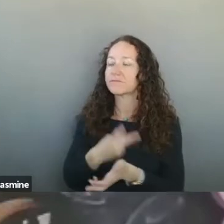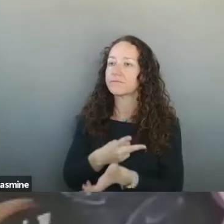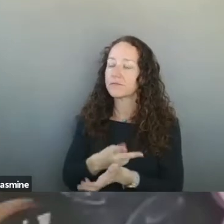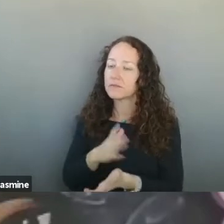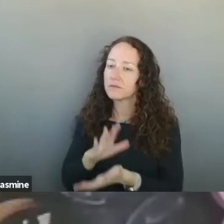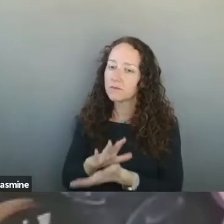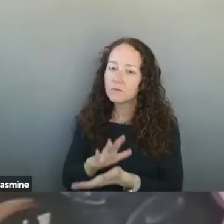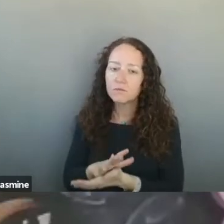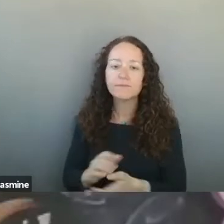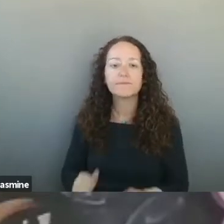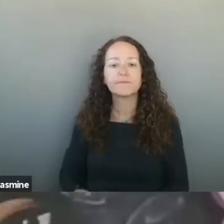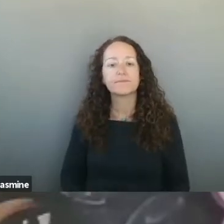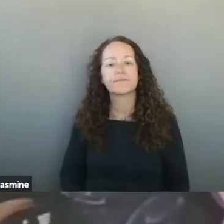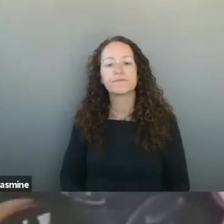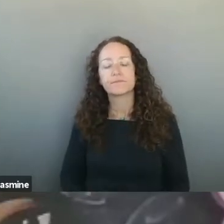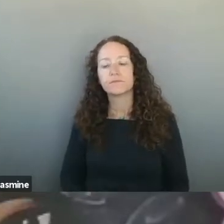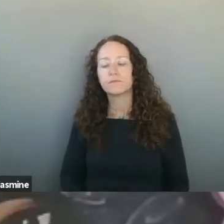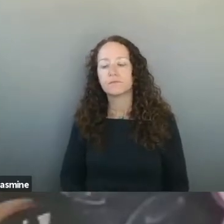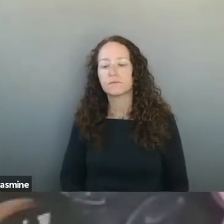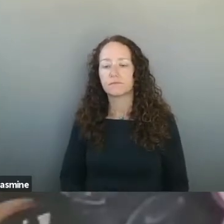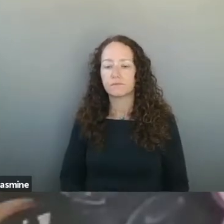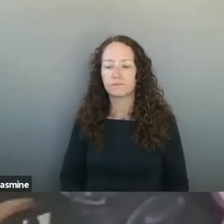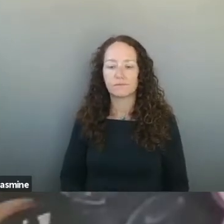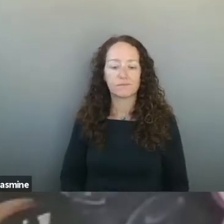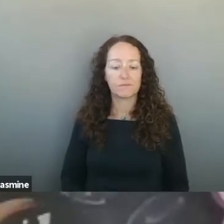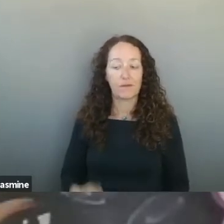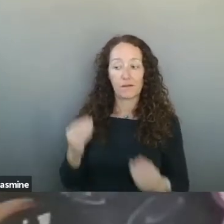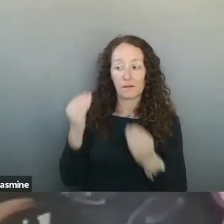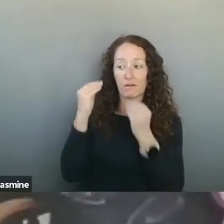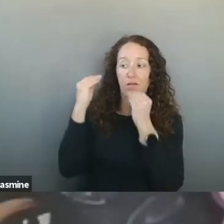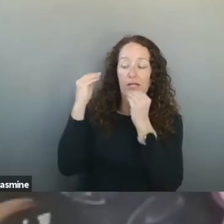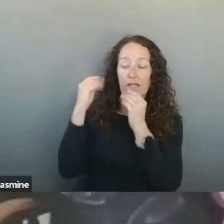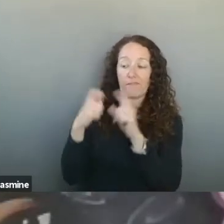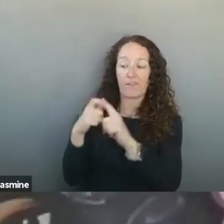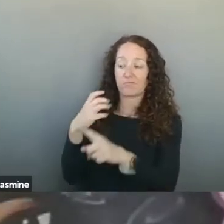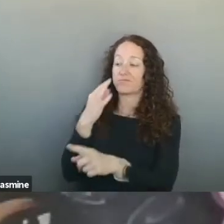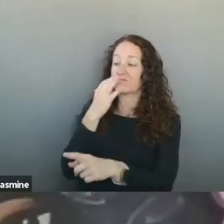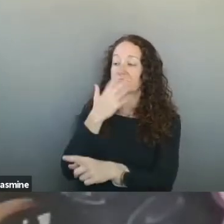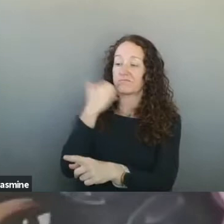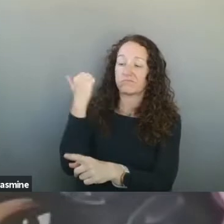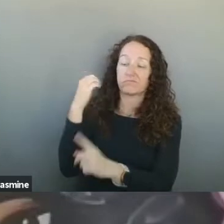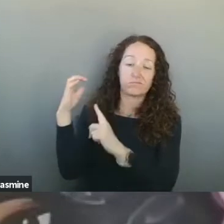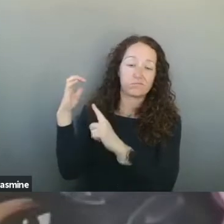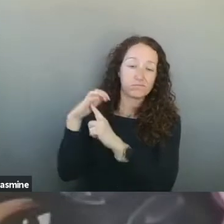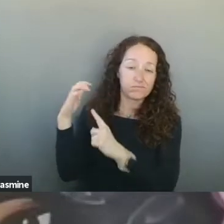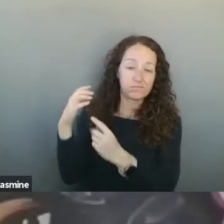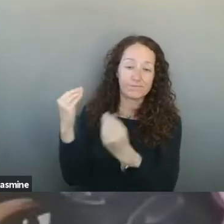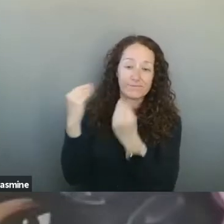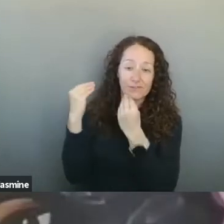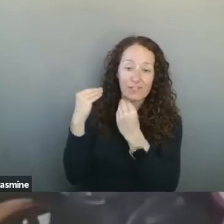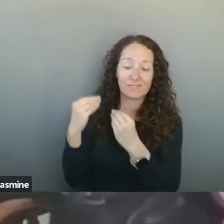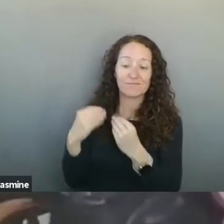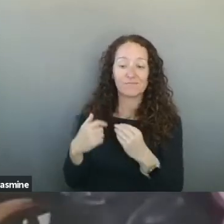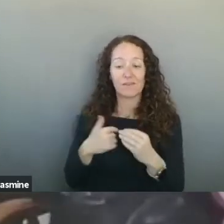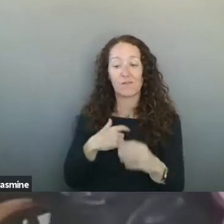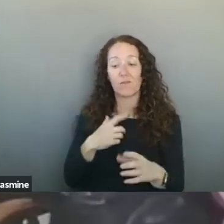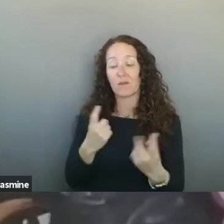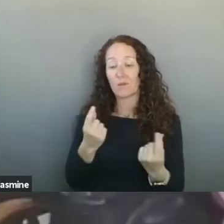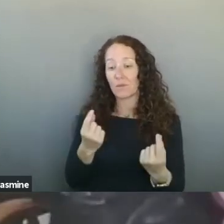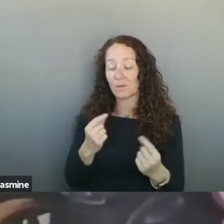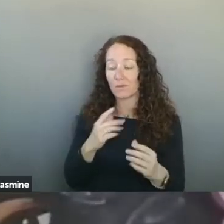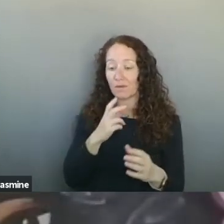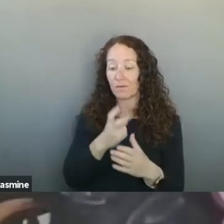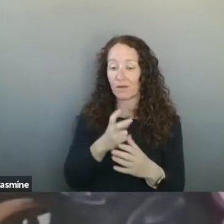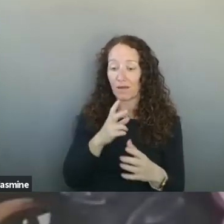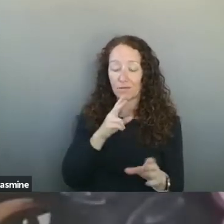be trained by the best to do this work. It involves me being in rooms where